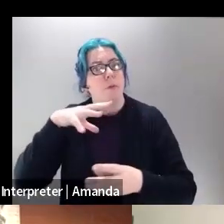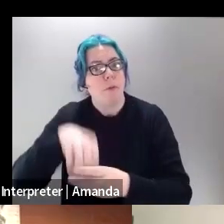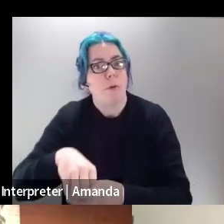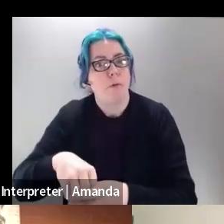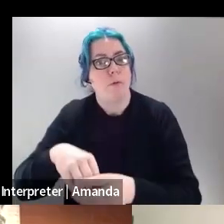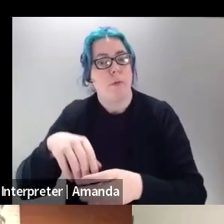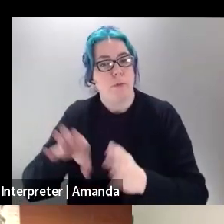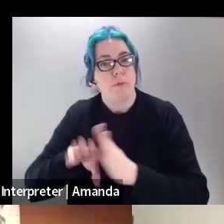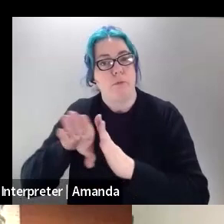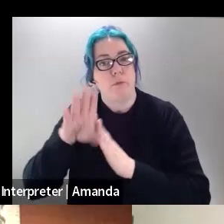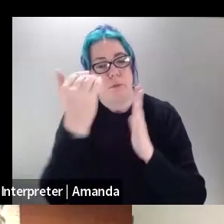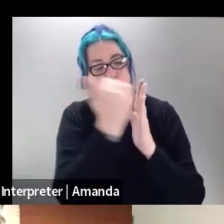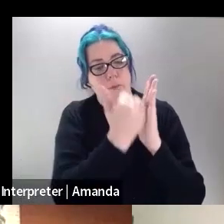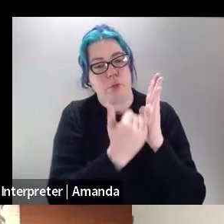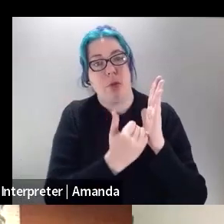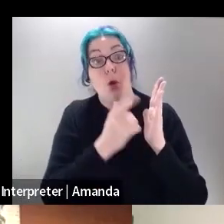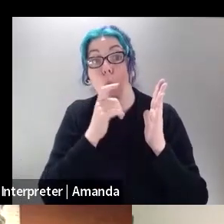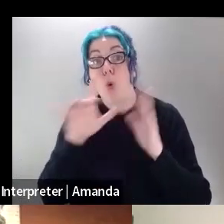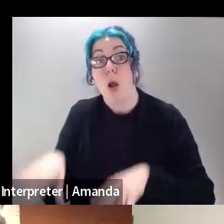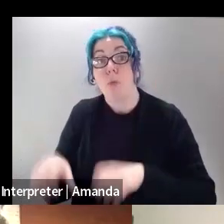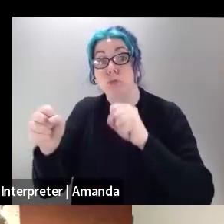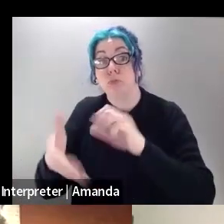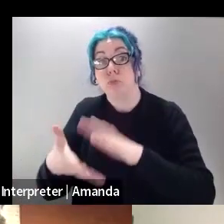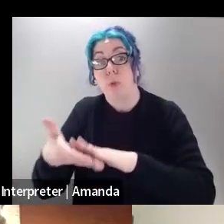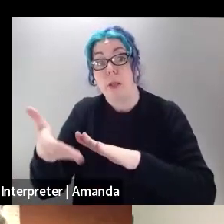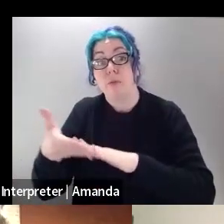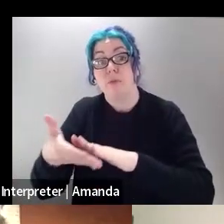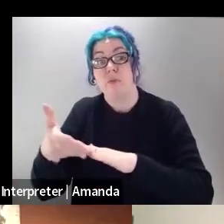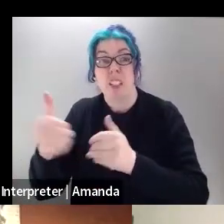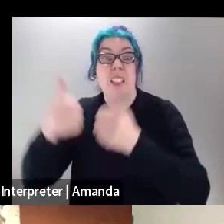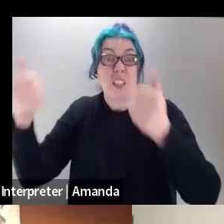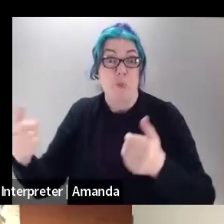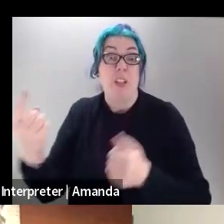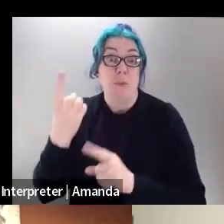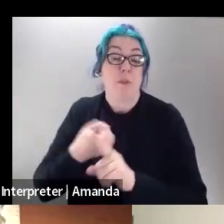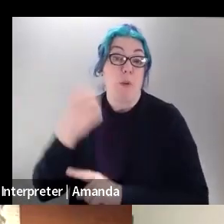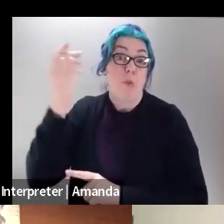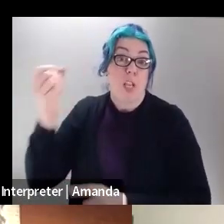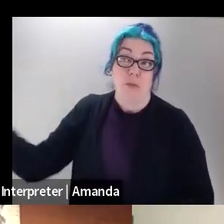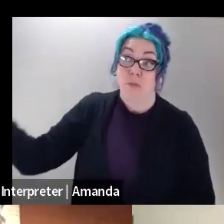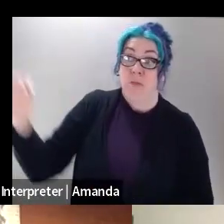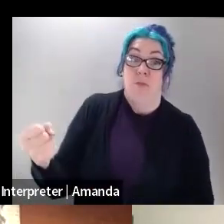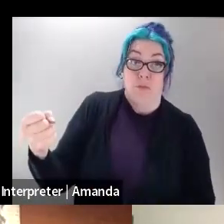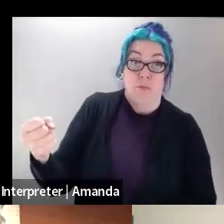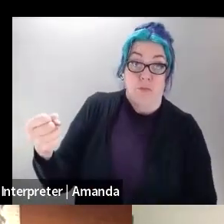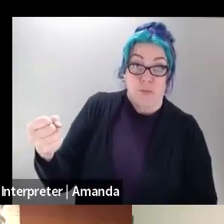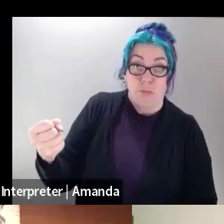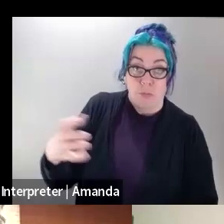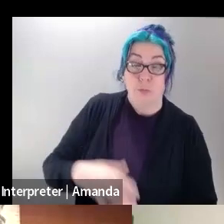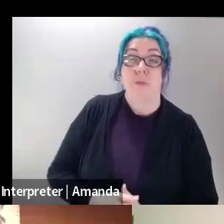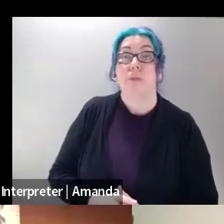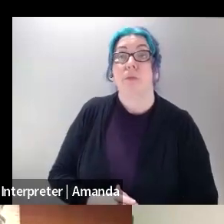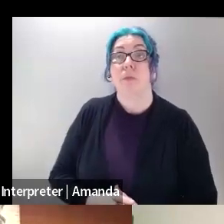was led by by somebody who wasn't the artistic director or was someone who was just brought in. Those